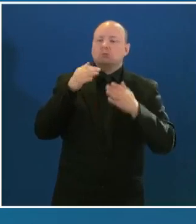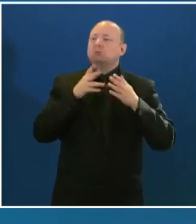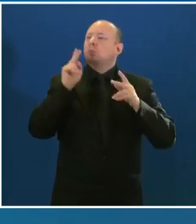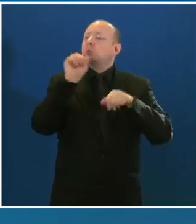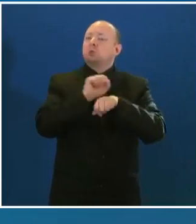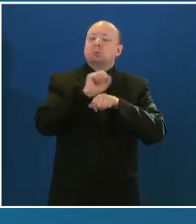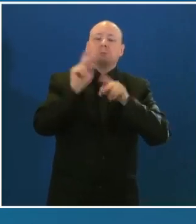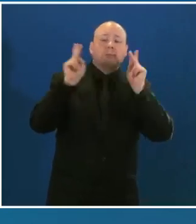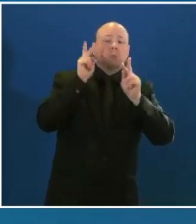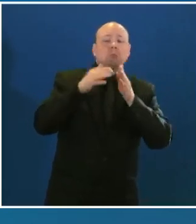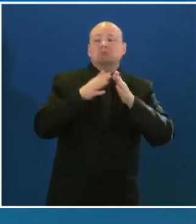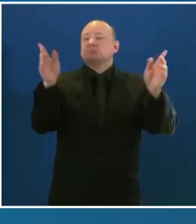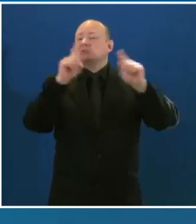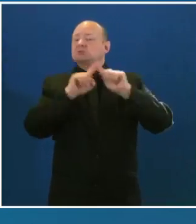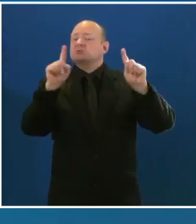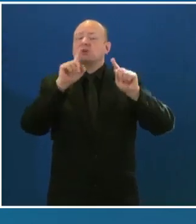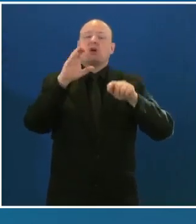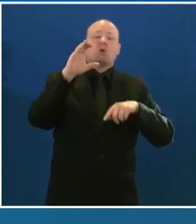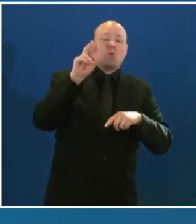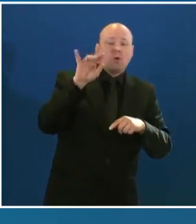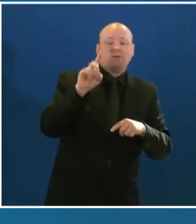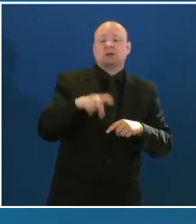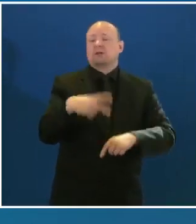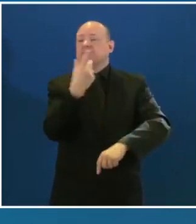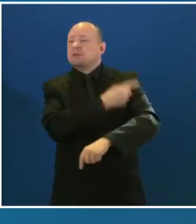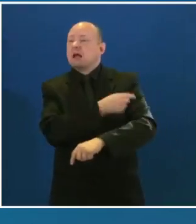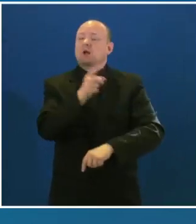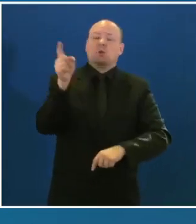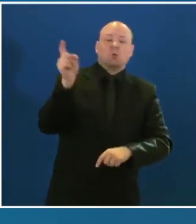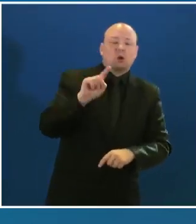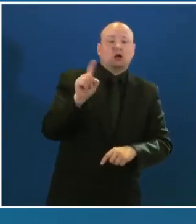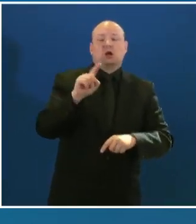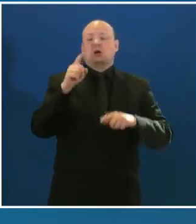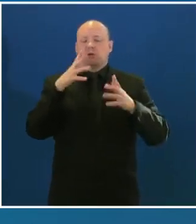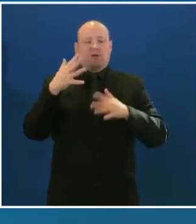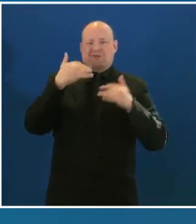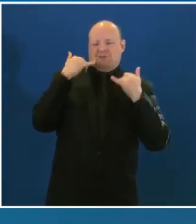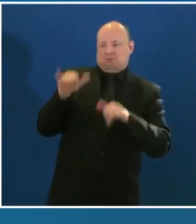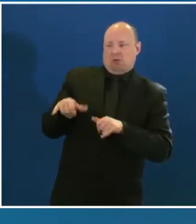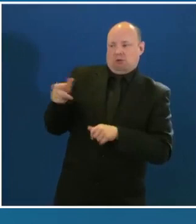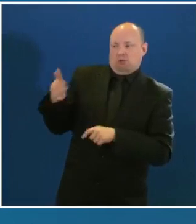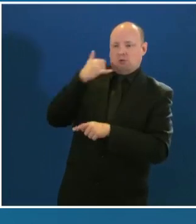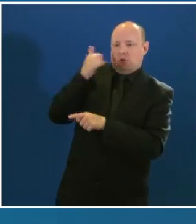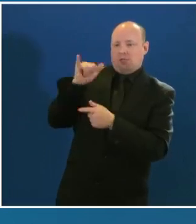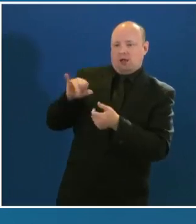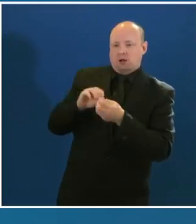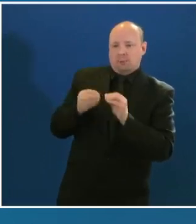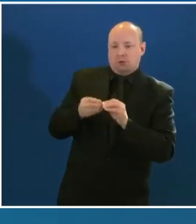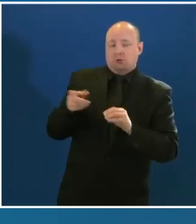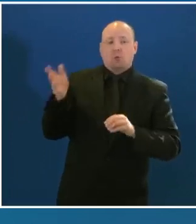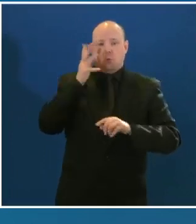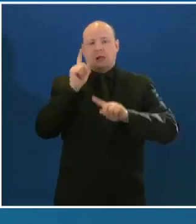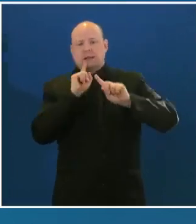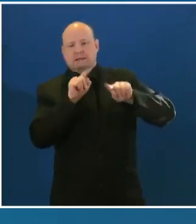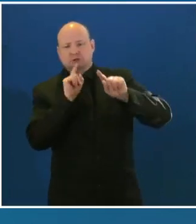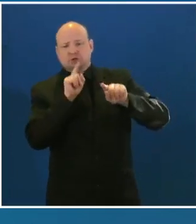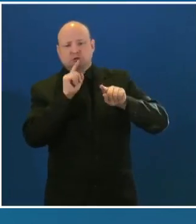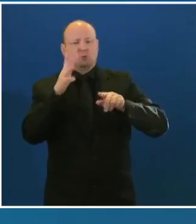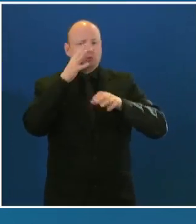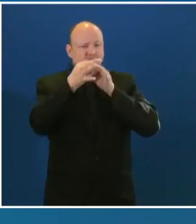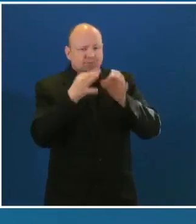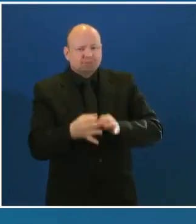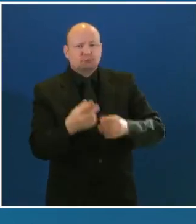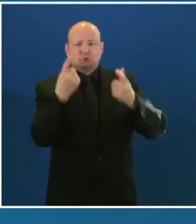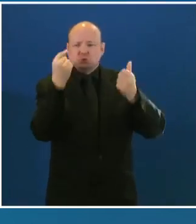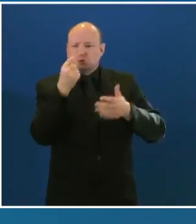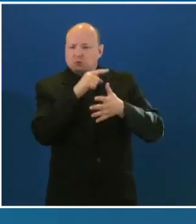and local vaccination efforts. The call center representatives can provide callers with resources to